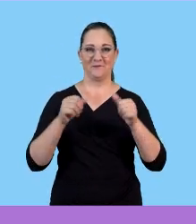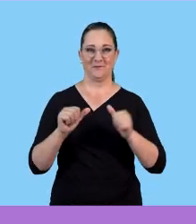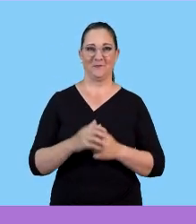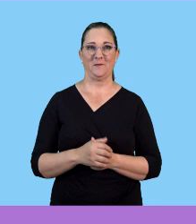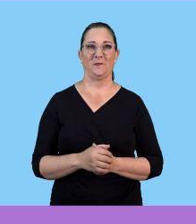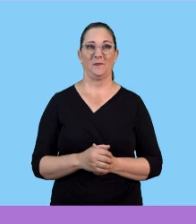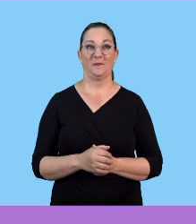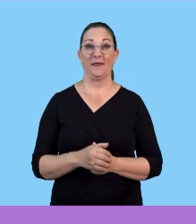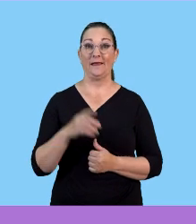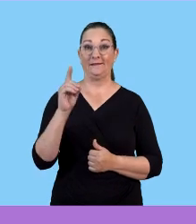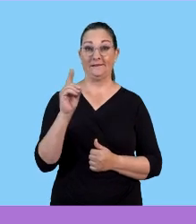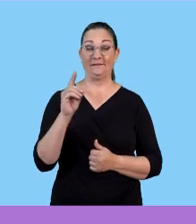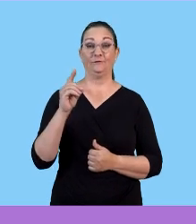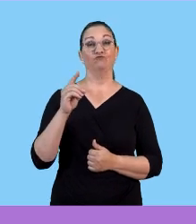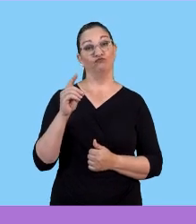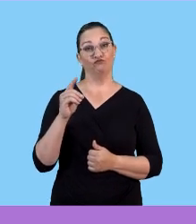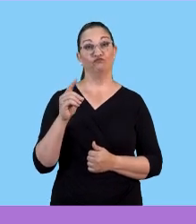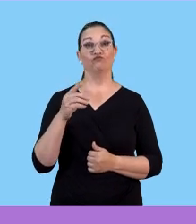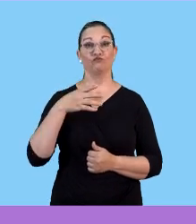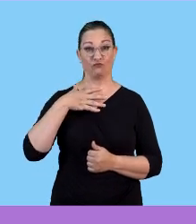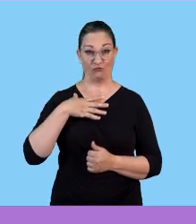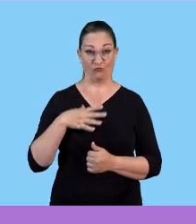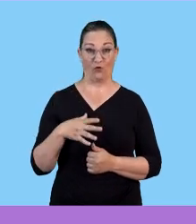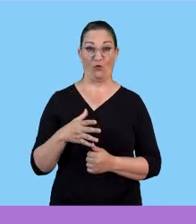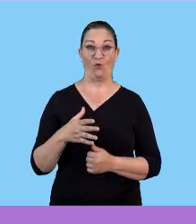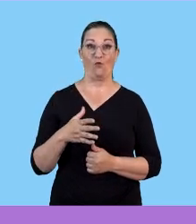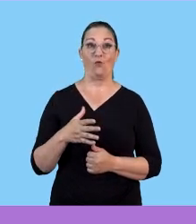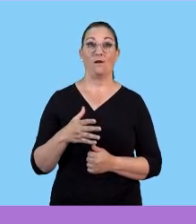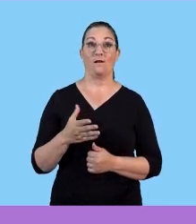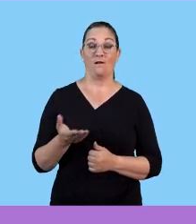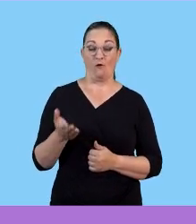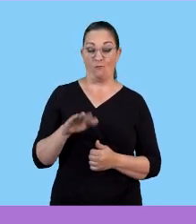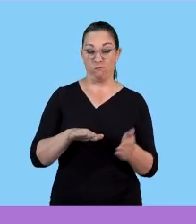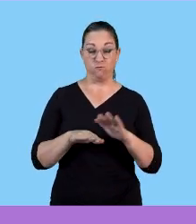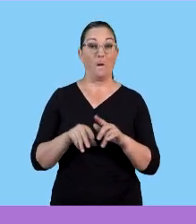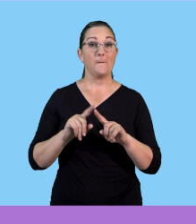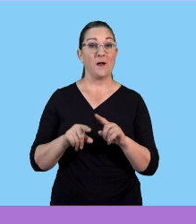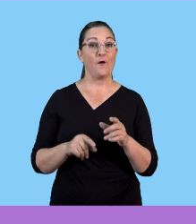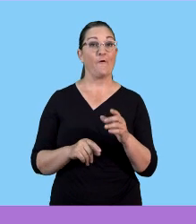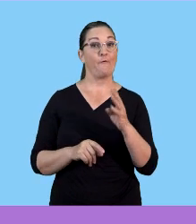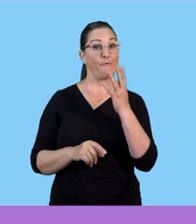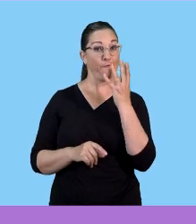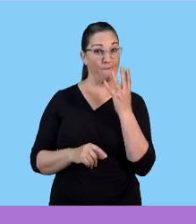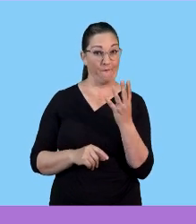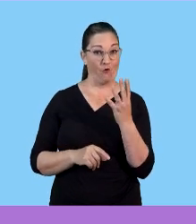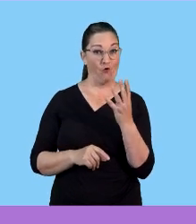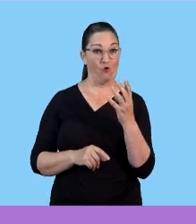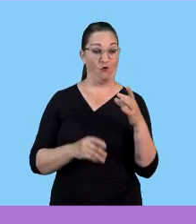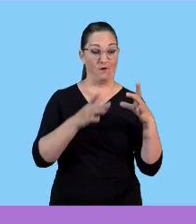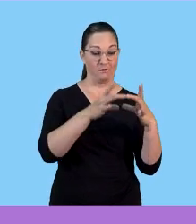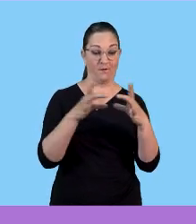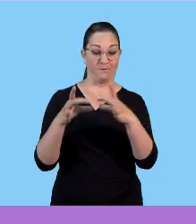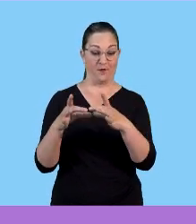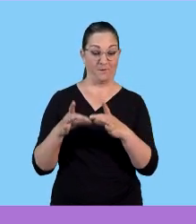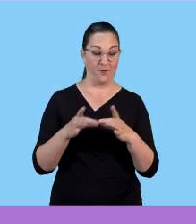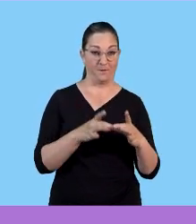So, David wants to wrap, let's get the diagram out. David wants to wrap 4 candles into a rectangular